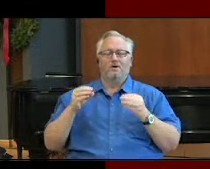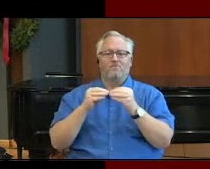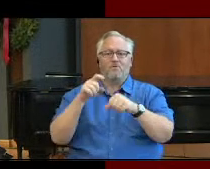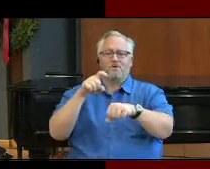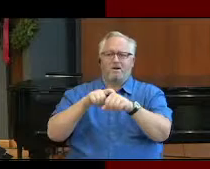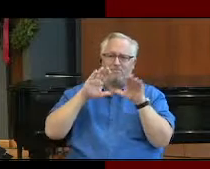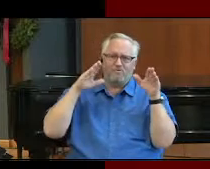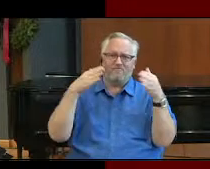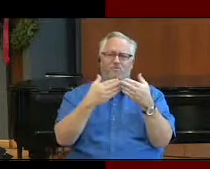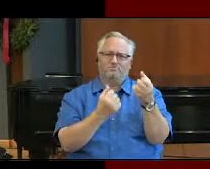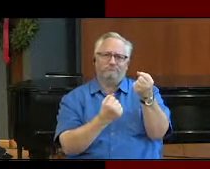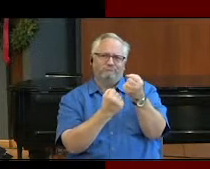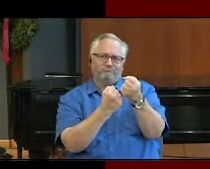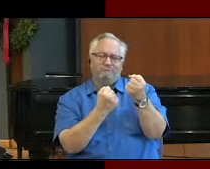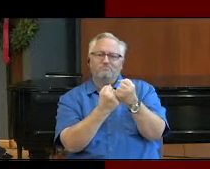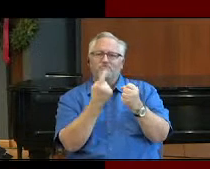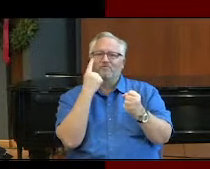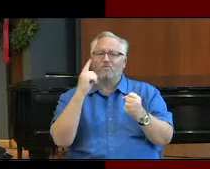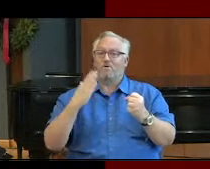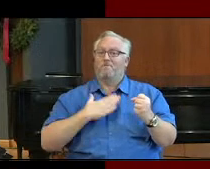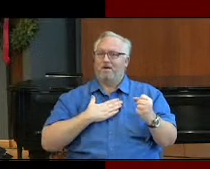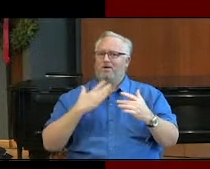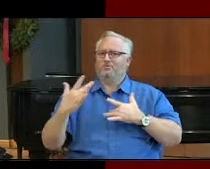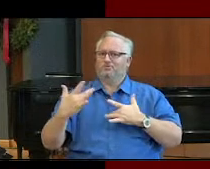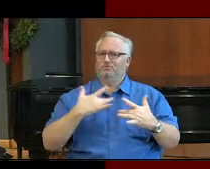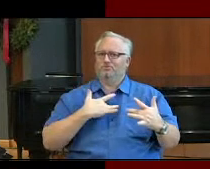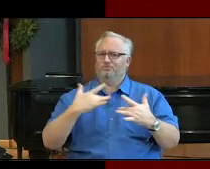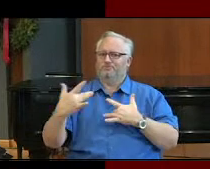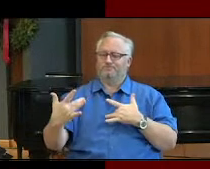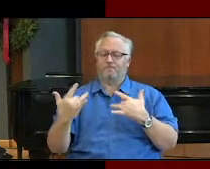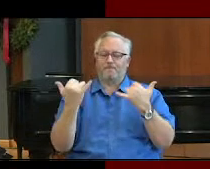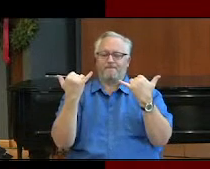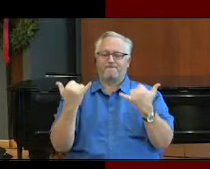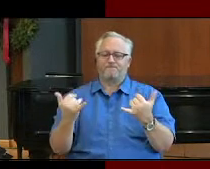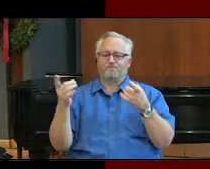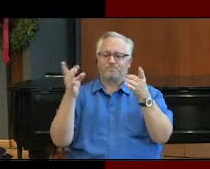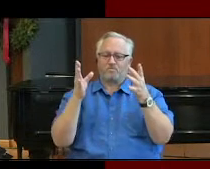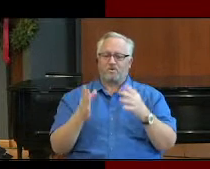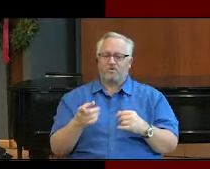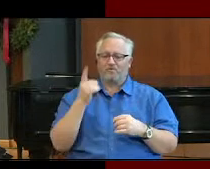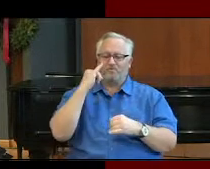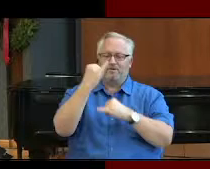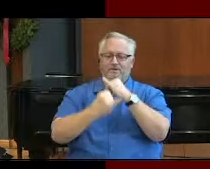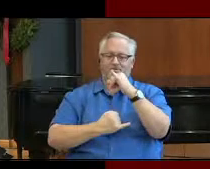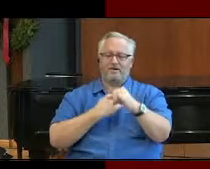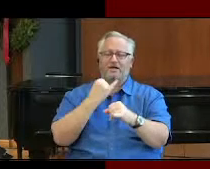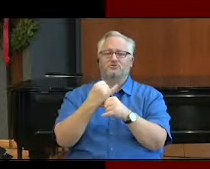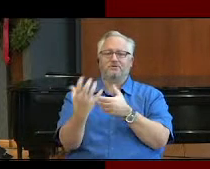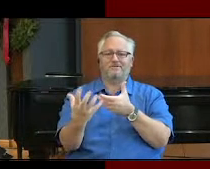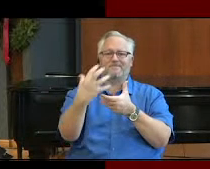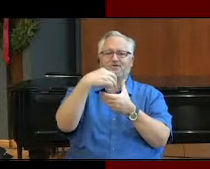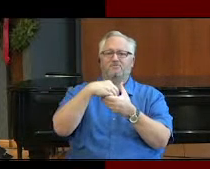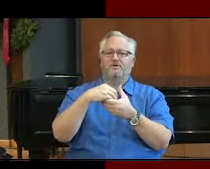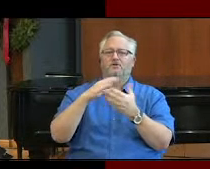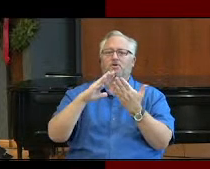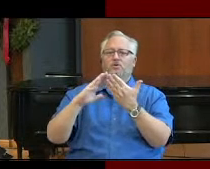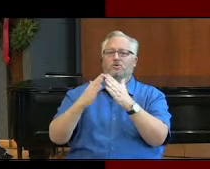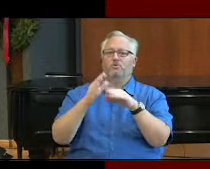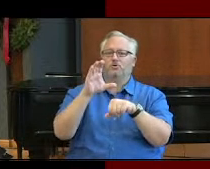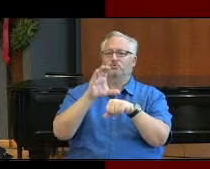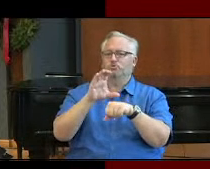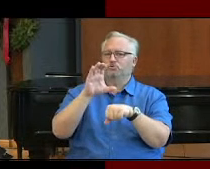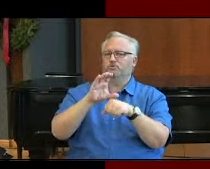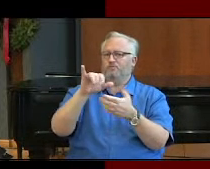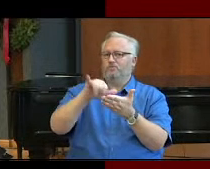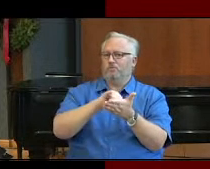advocacy on the issues of concerns to me. I am currently the Director of International Engagement at the Community Church of New